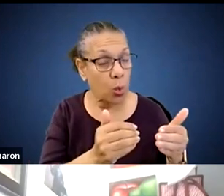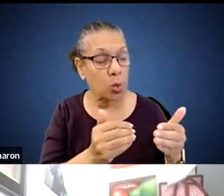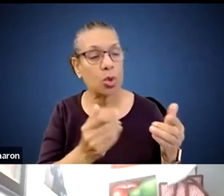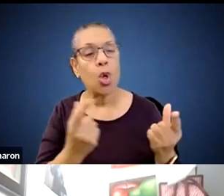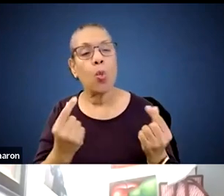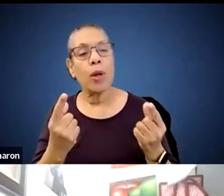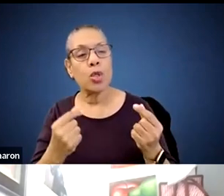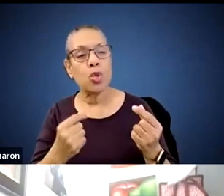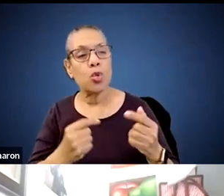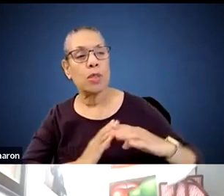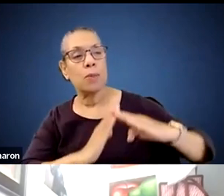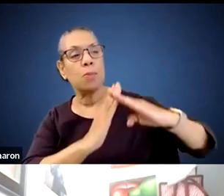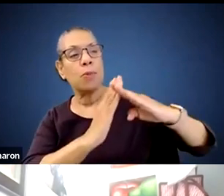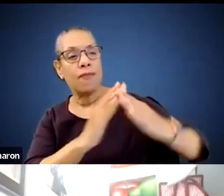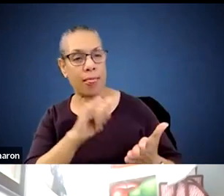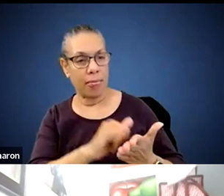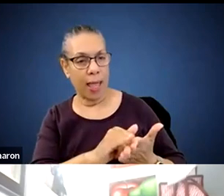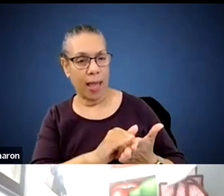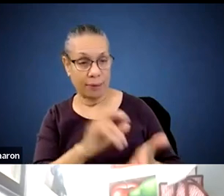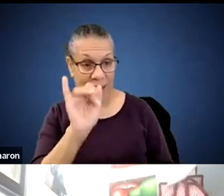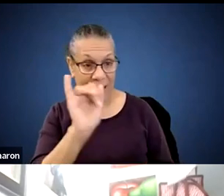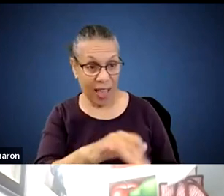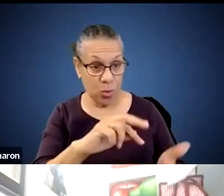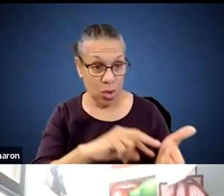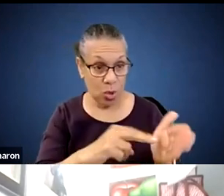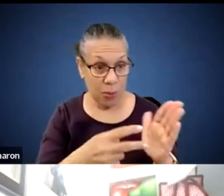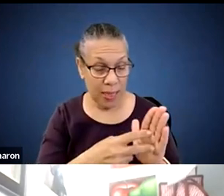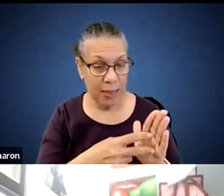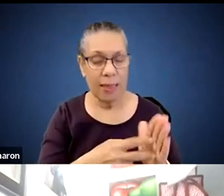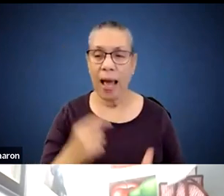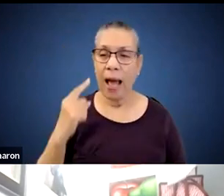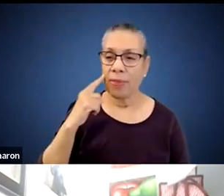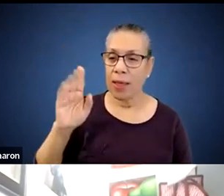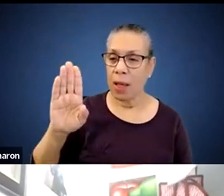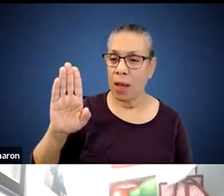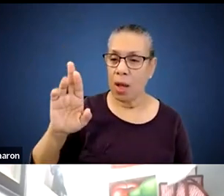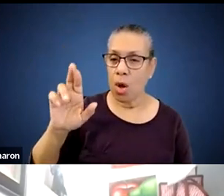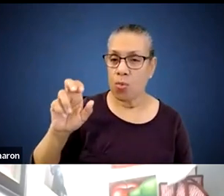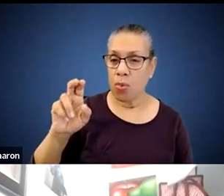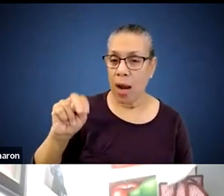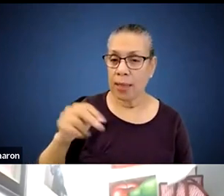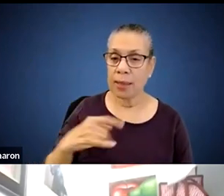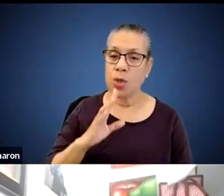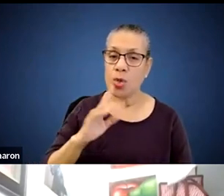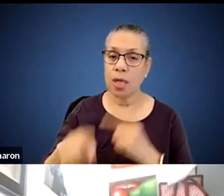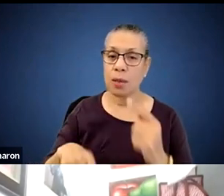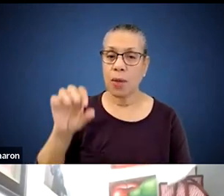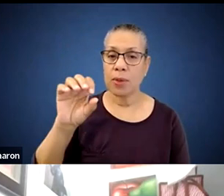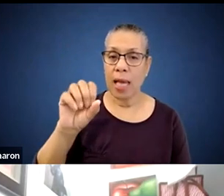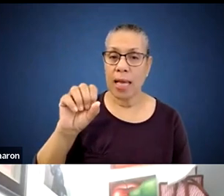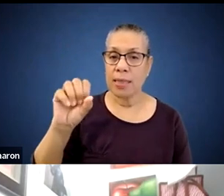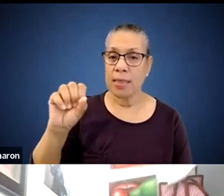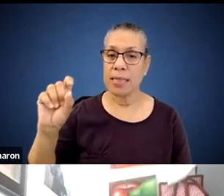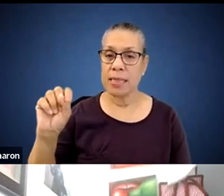intervention steps that we take so I think um I think Brian maybe we can talk about the SST process and